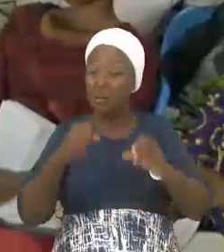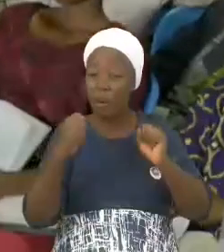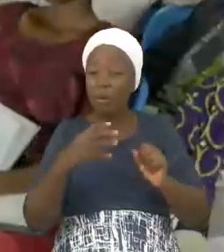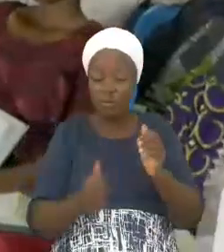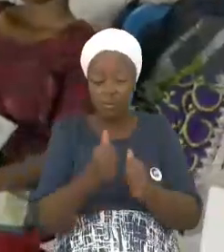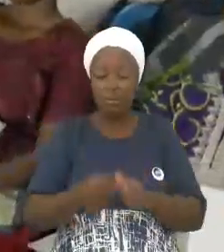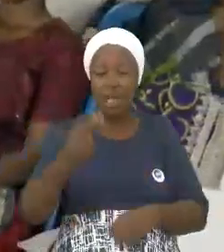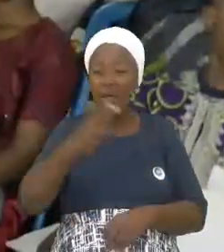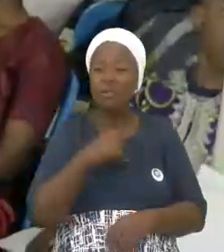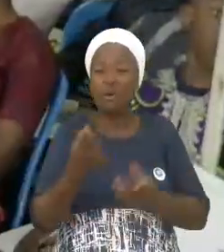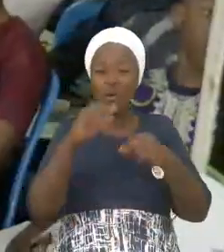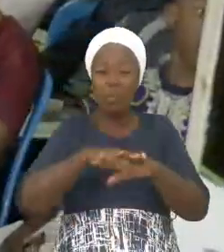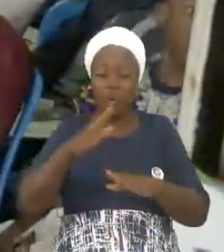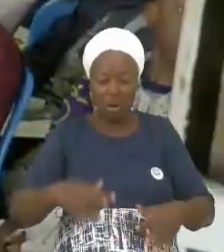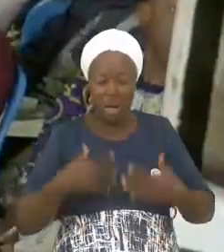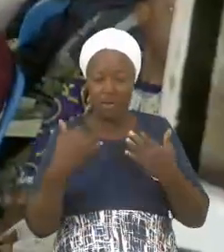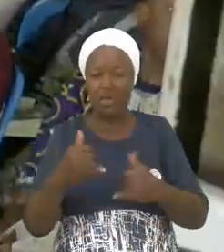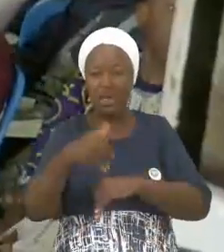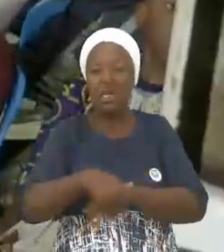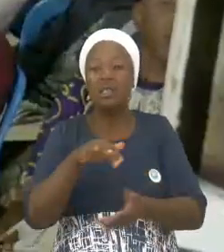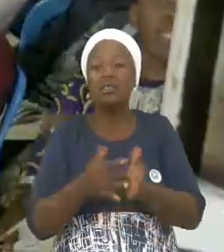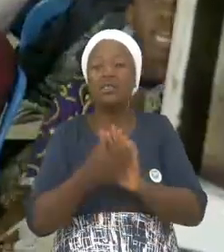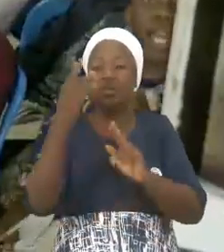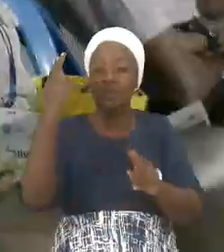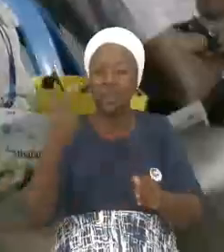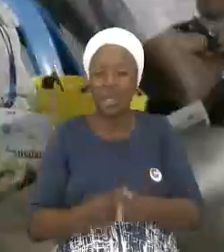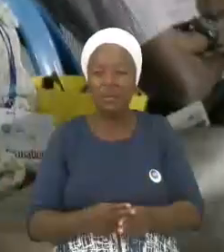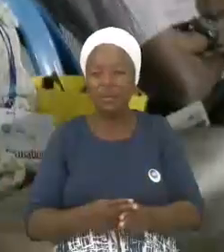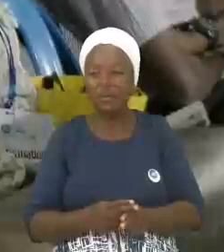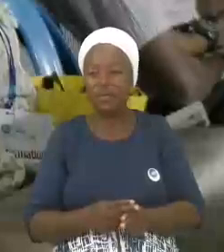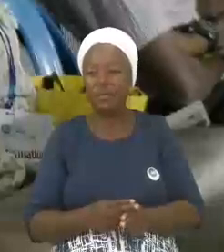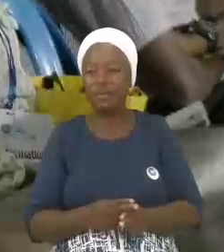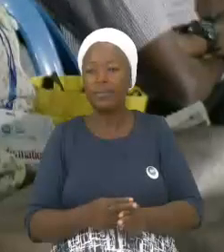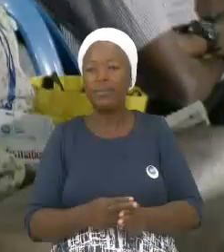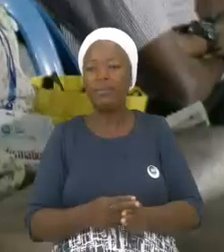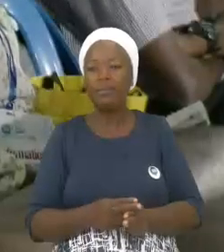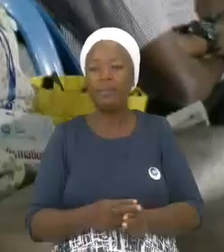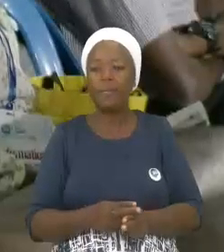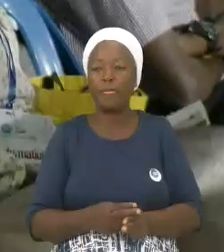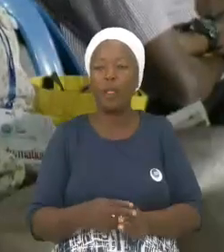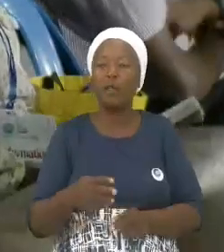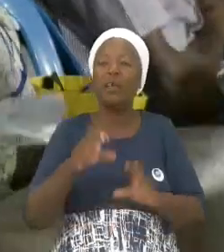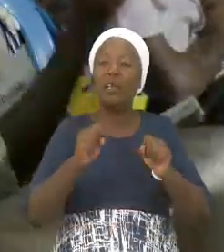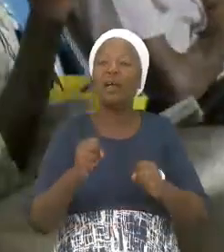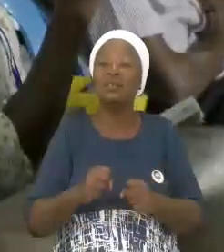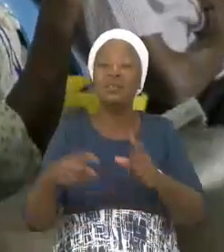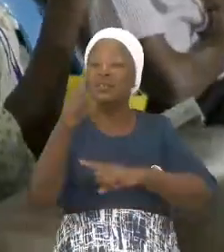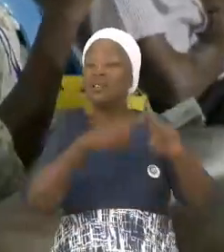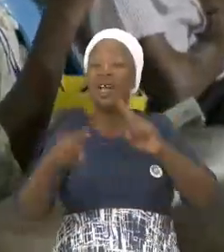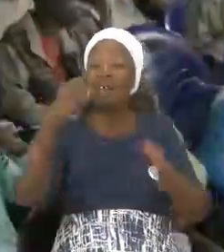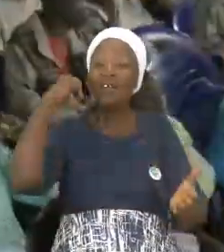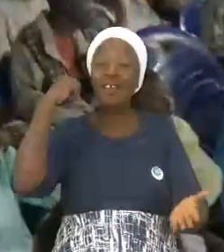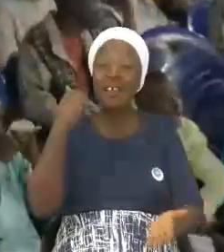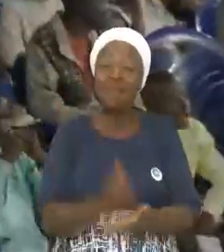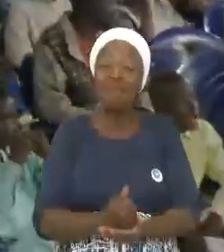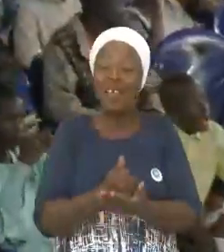will come upon your life tonight in Jesus' name. And somebody shout,